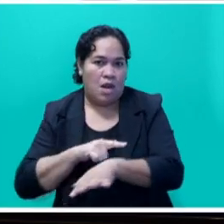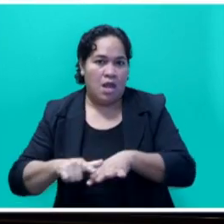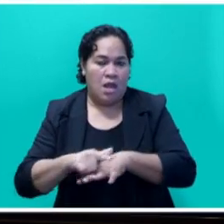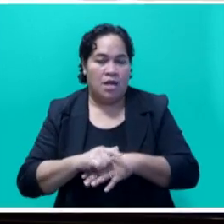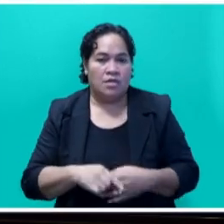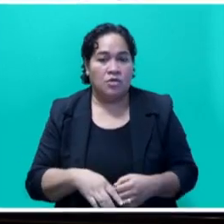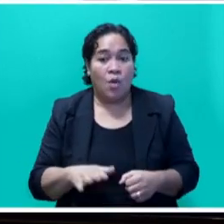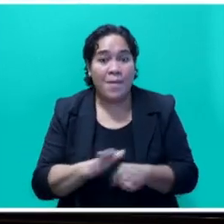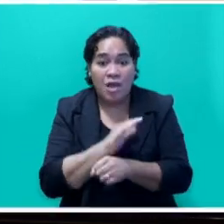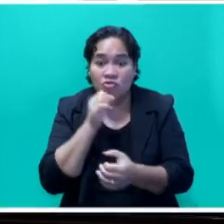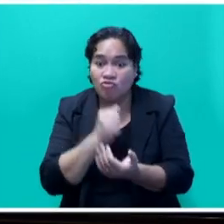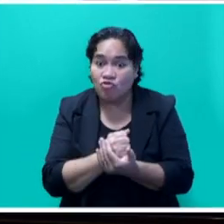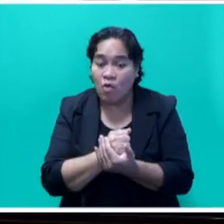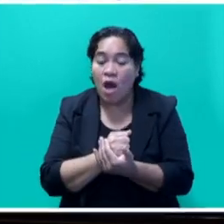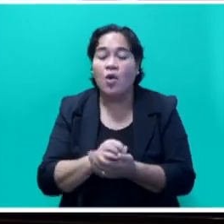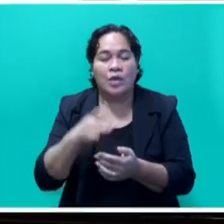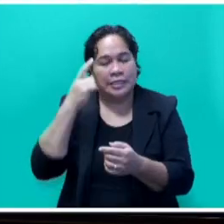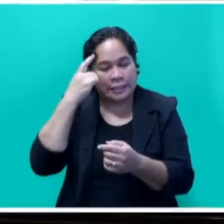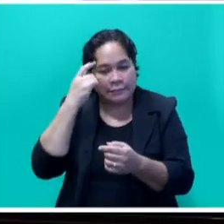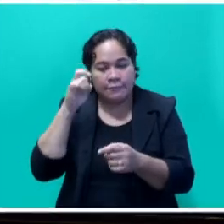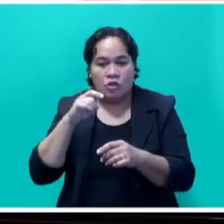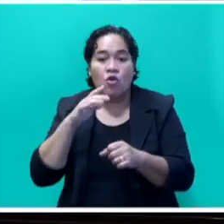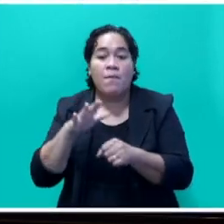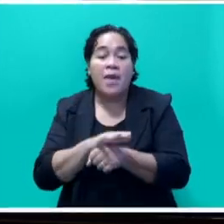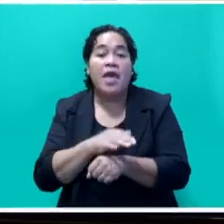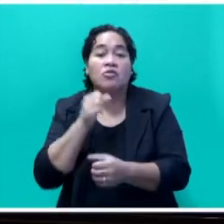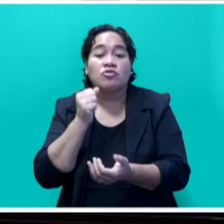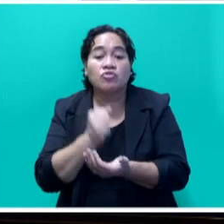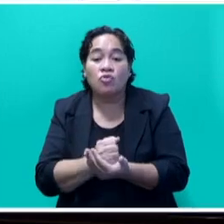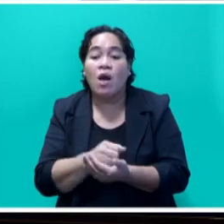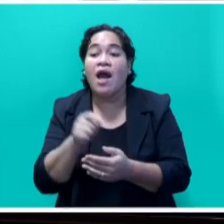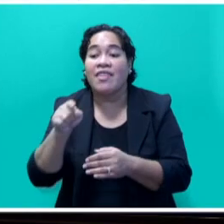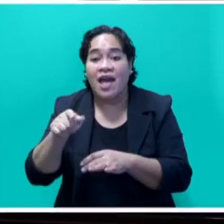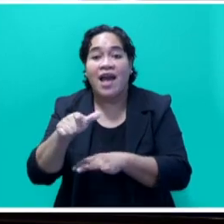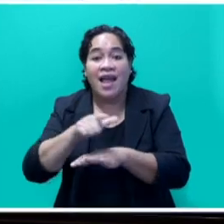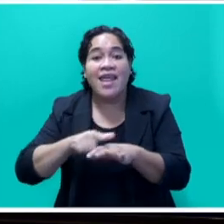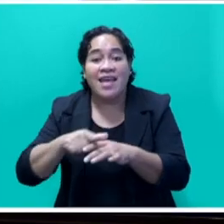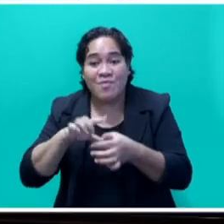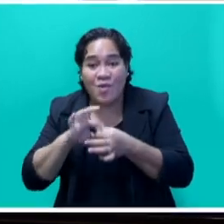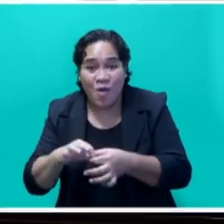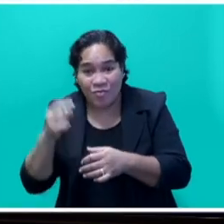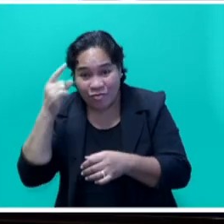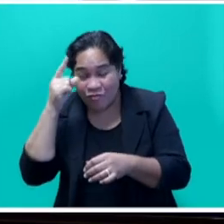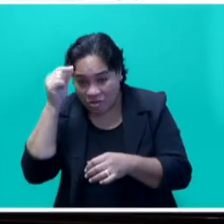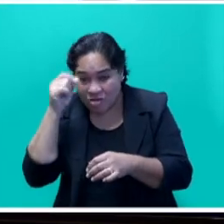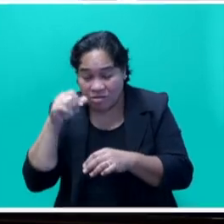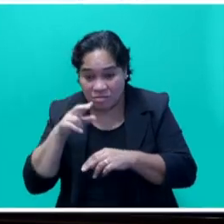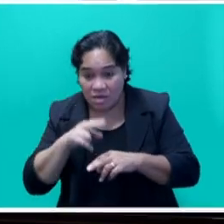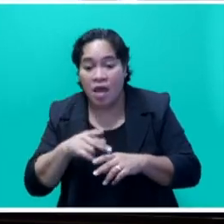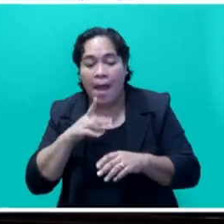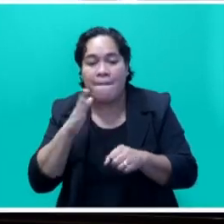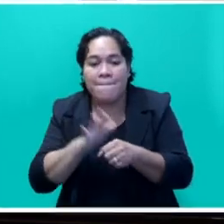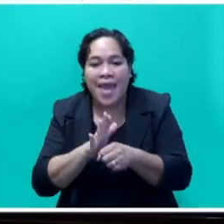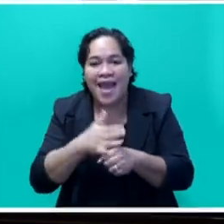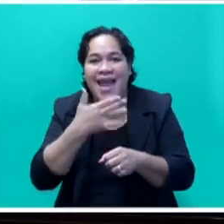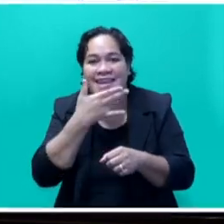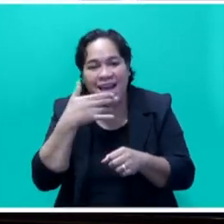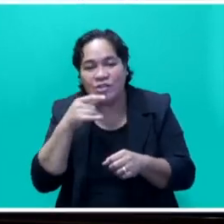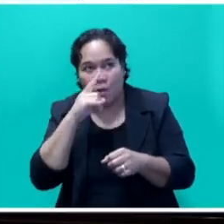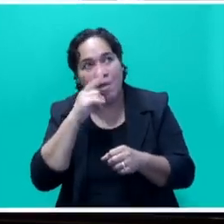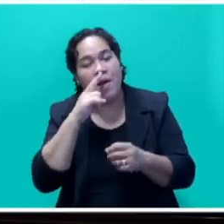have that philosophy is that you make Itauke land attractive for investment purposes. Mr. Speaker, so just very